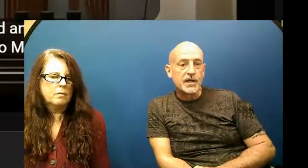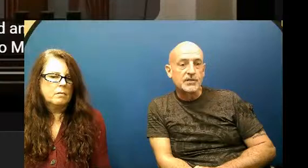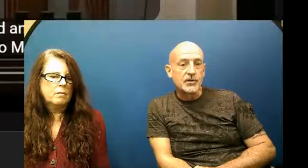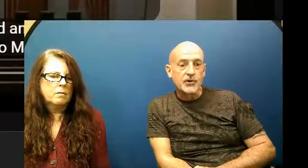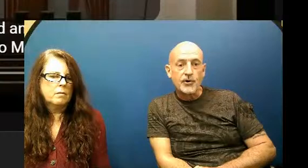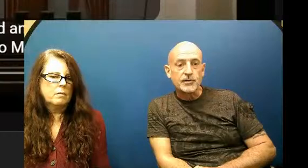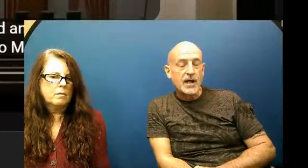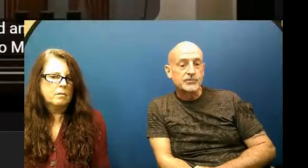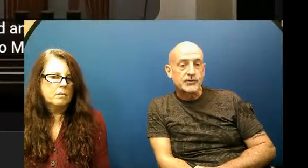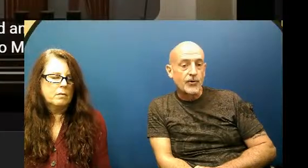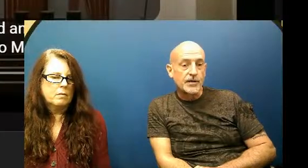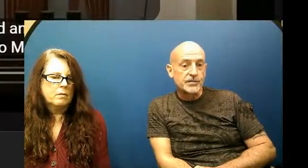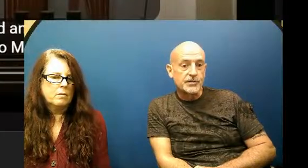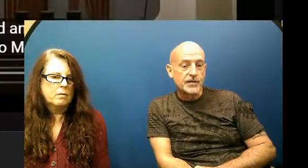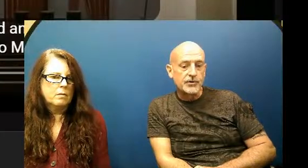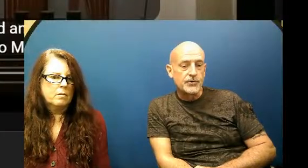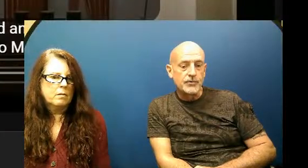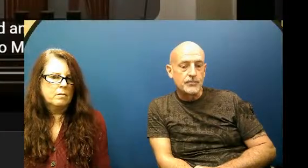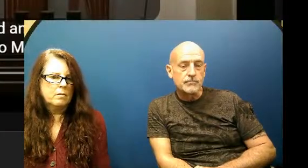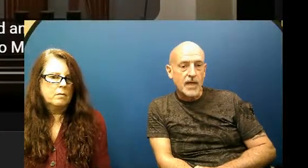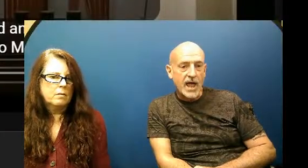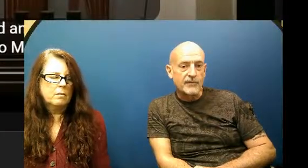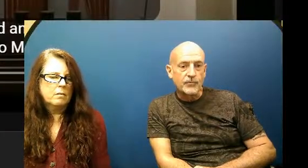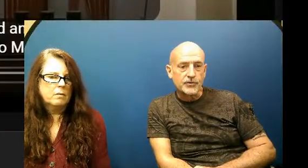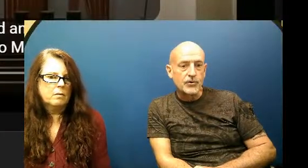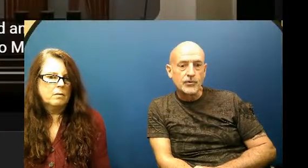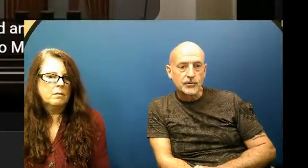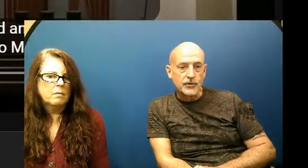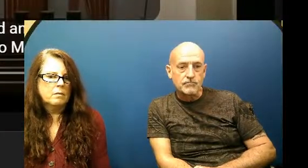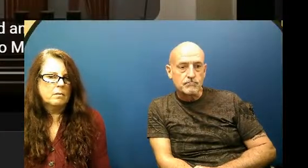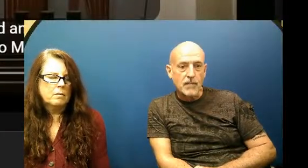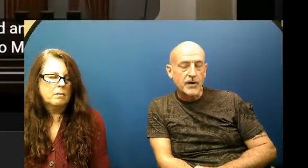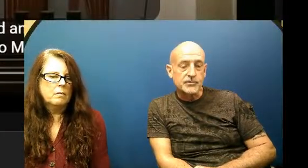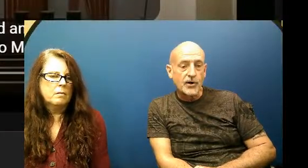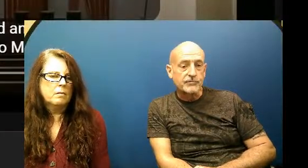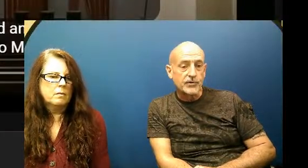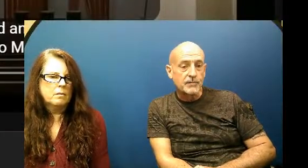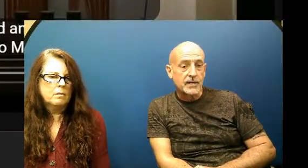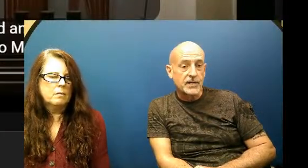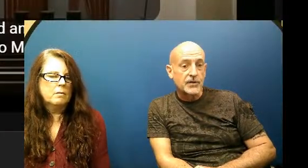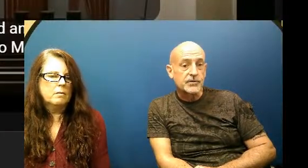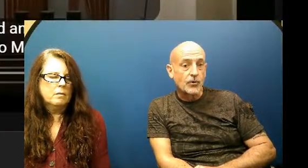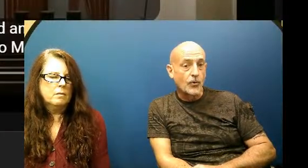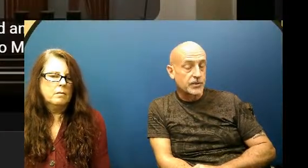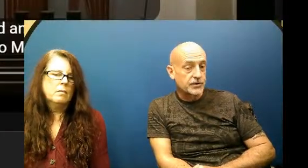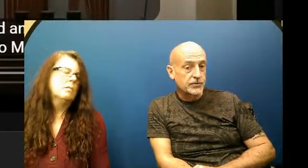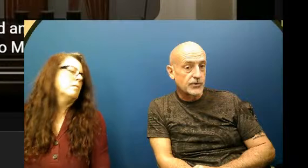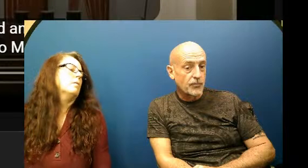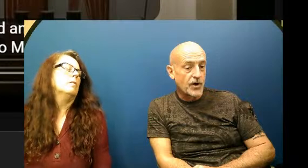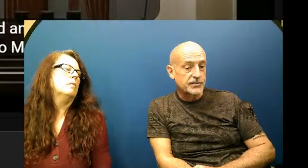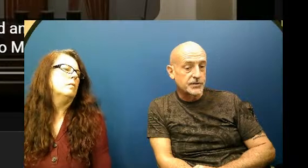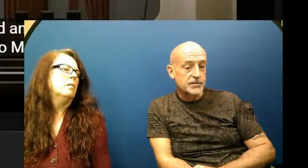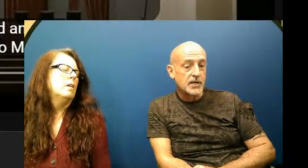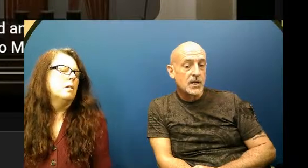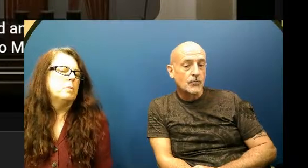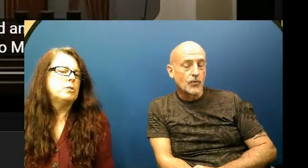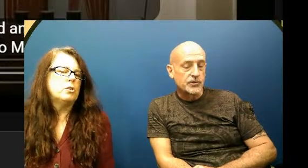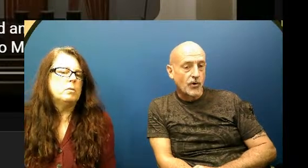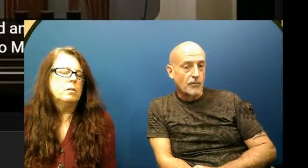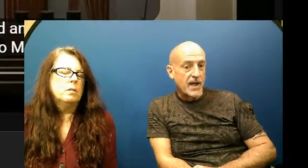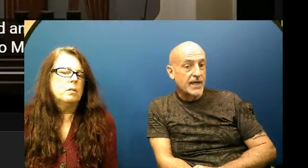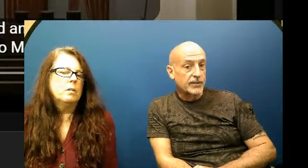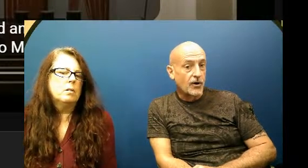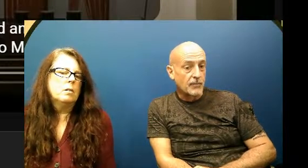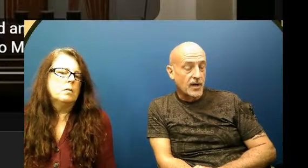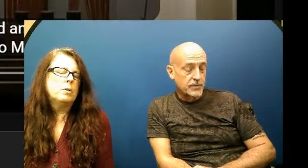privacy in your cloud storage that you have with Google or Microsoft or anybody else, according to those old precedents, which